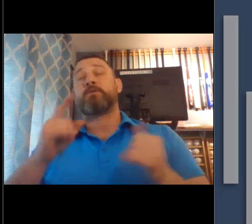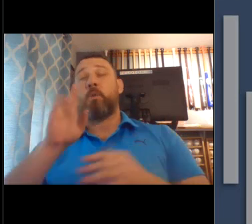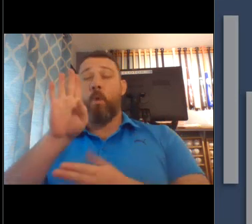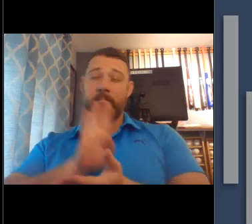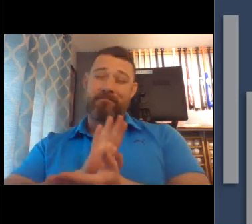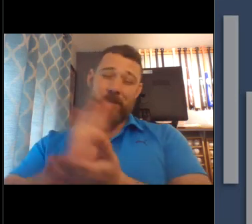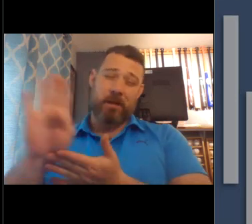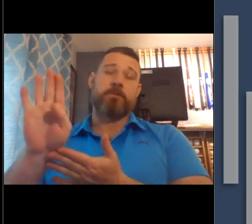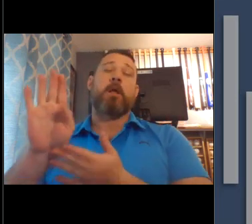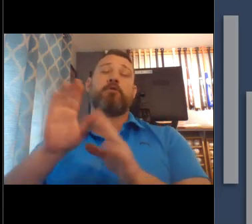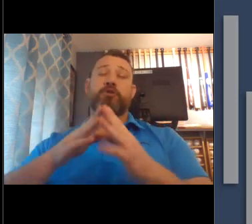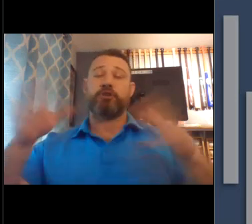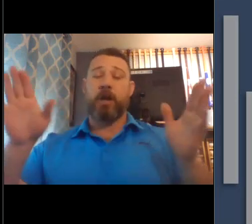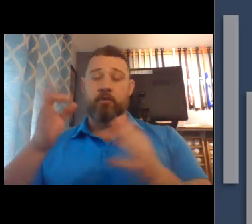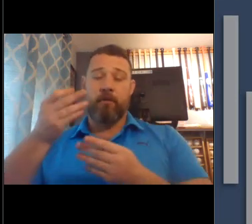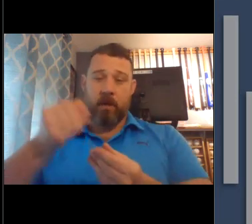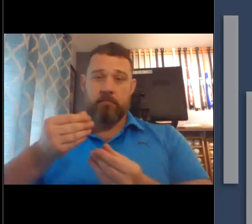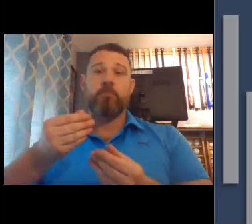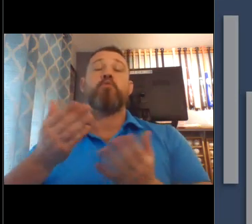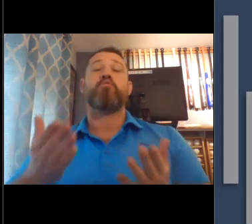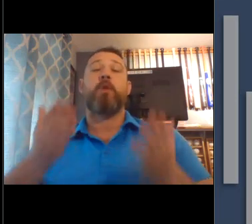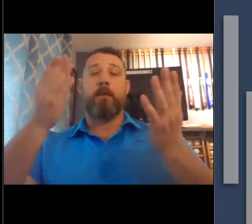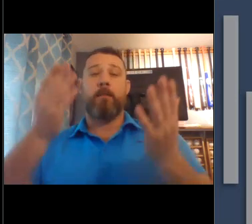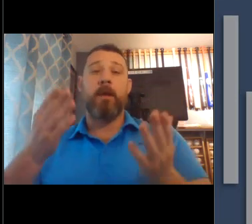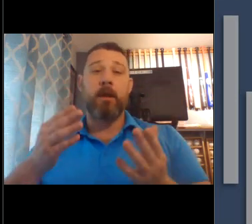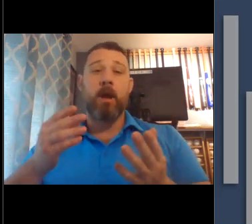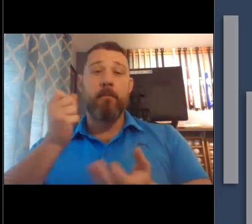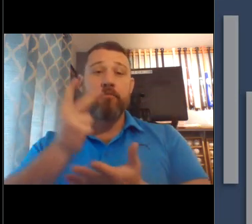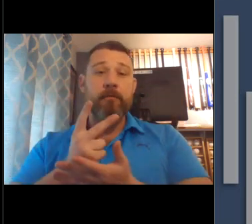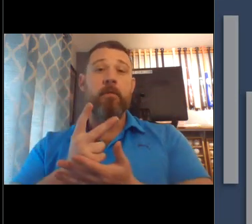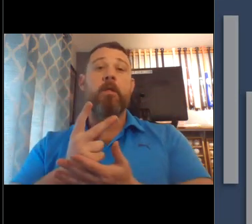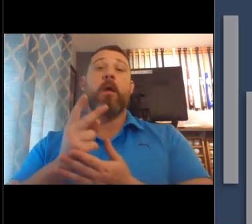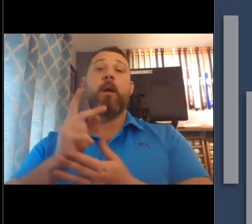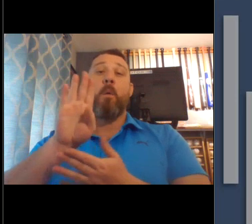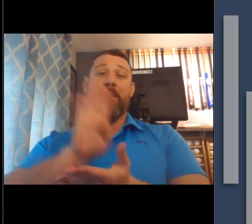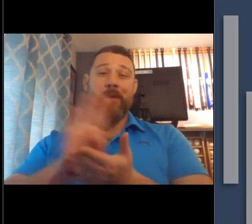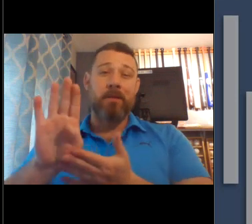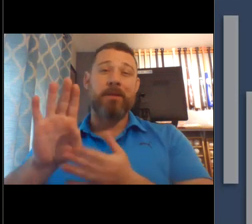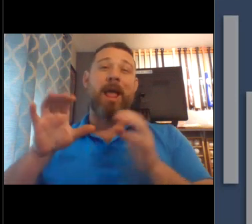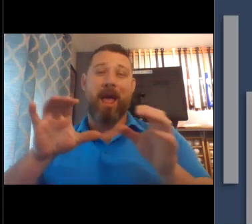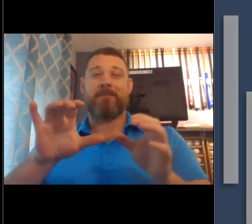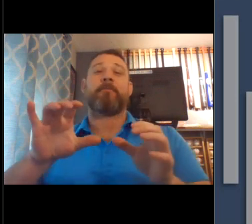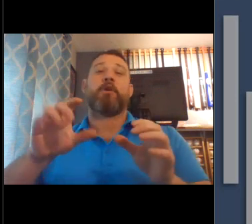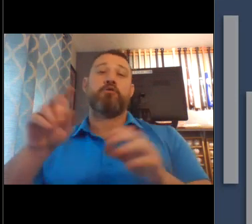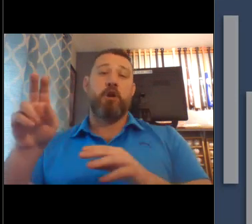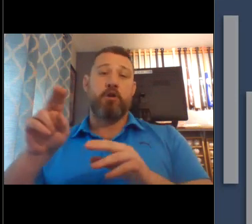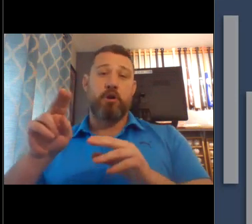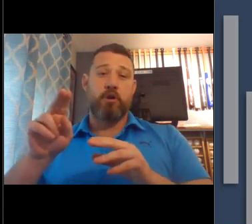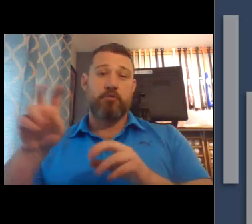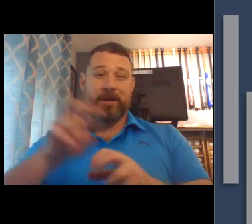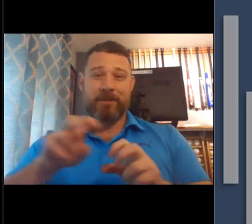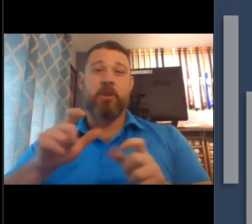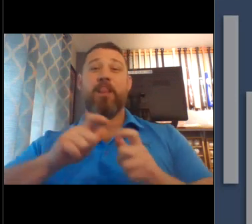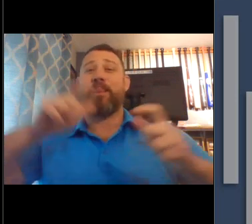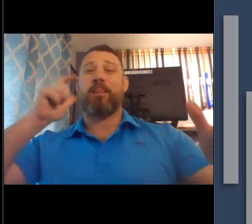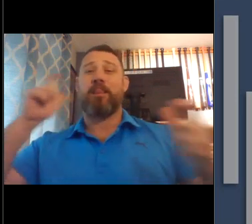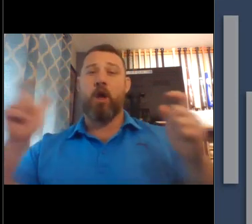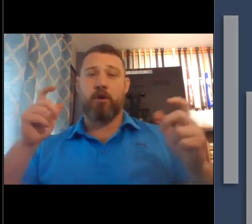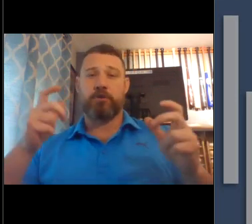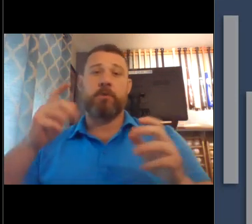augmentation, we'll be recommending approval of $1 billion of active transportation projects across the state, our largest program of projects